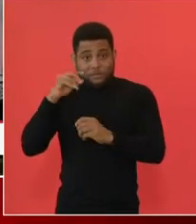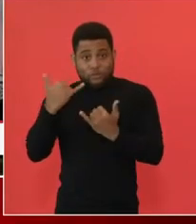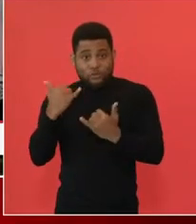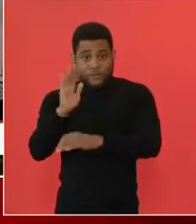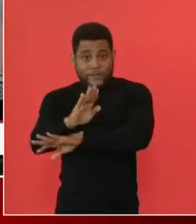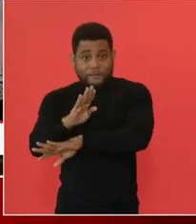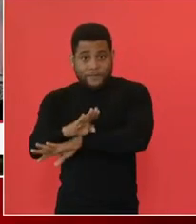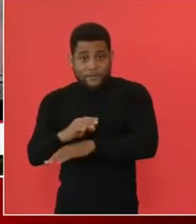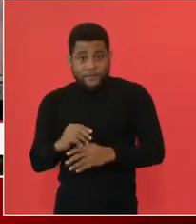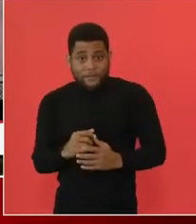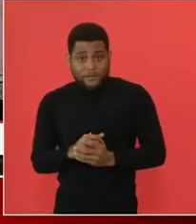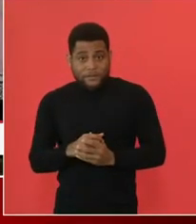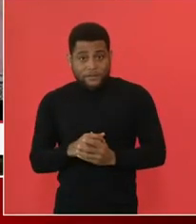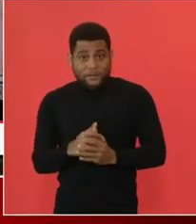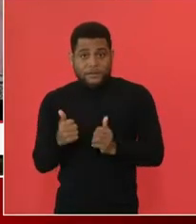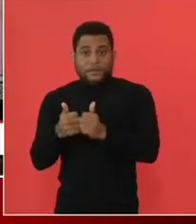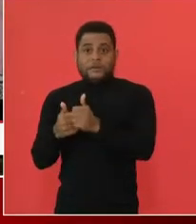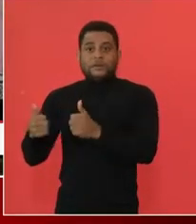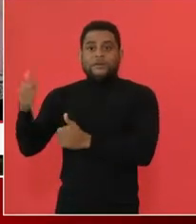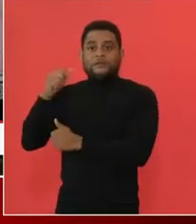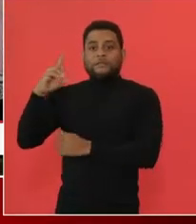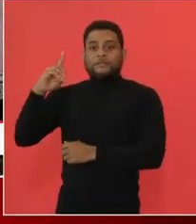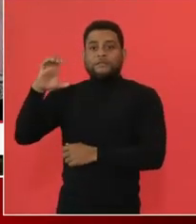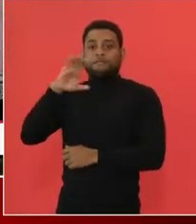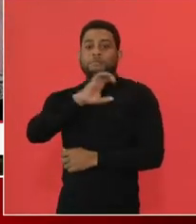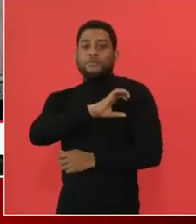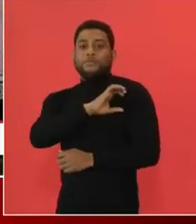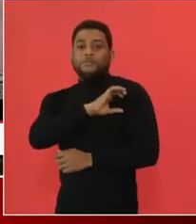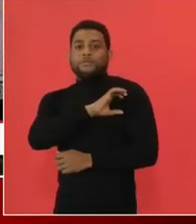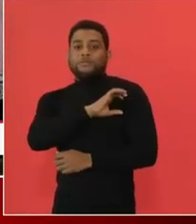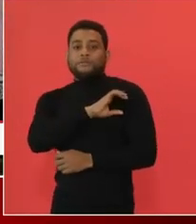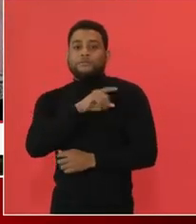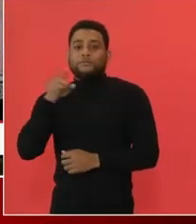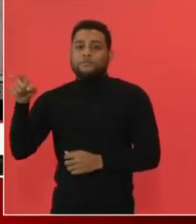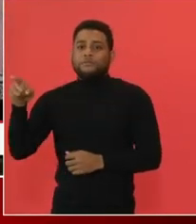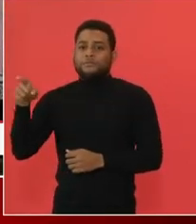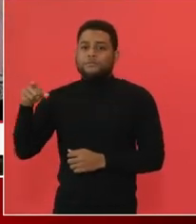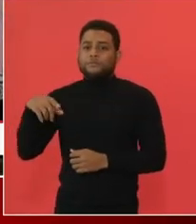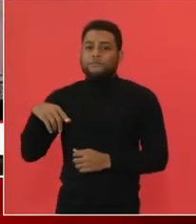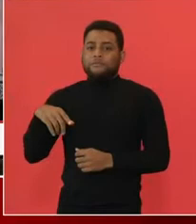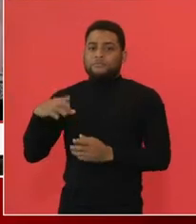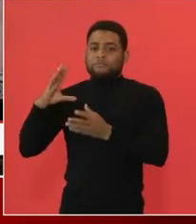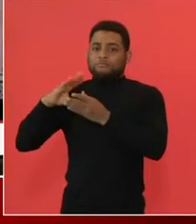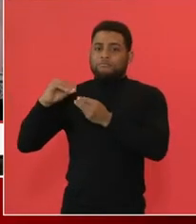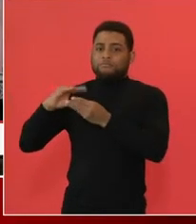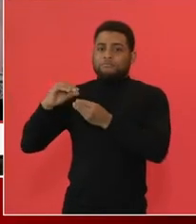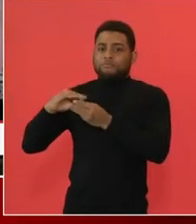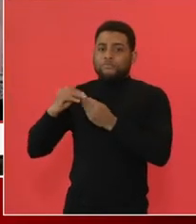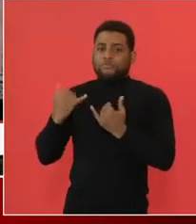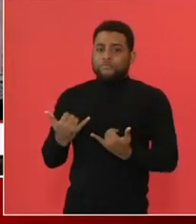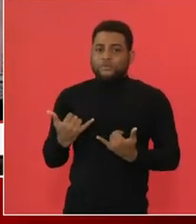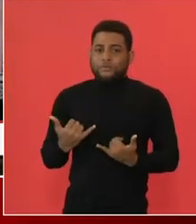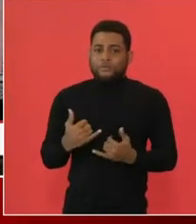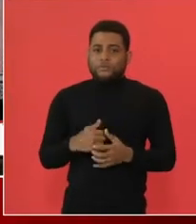Union put out a statement today basically saying that the city had reached the 100th